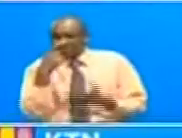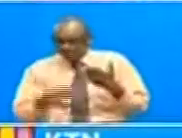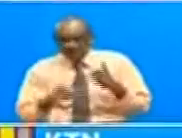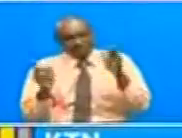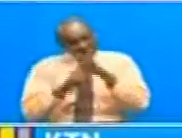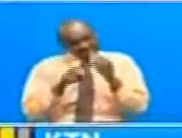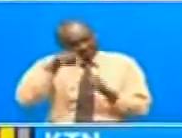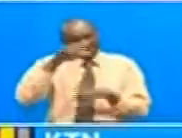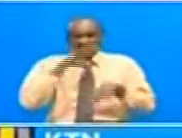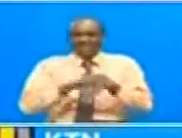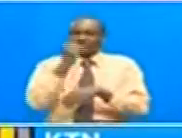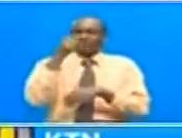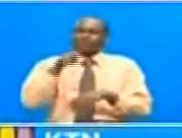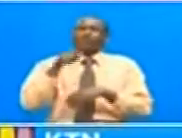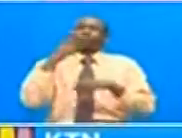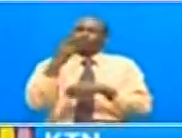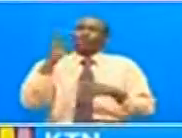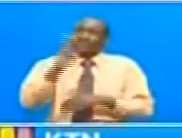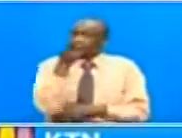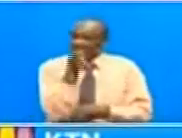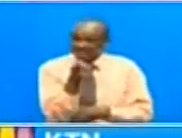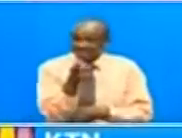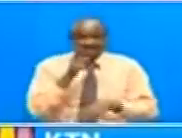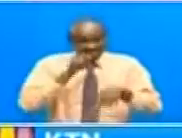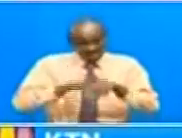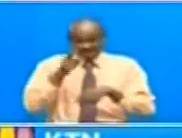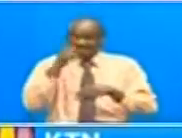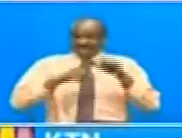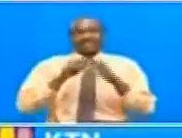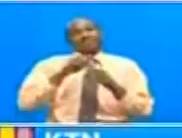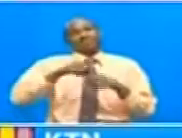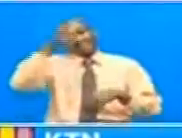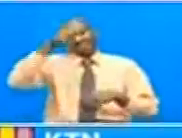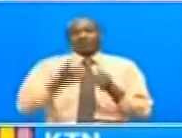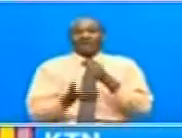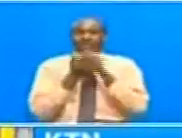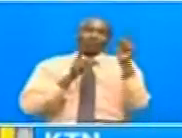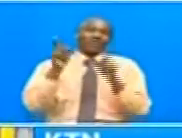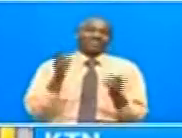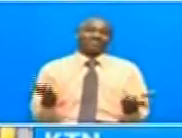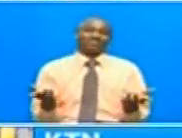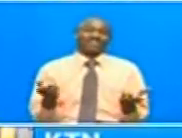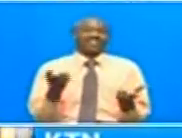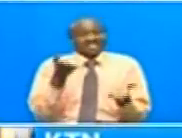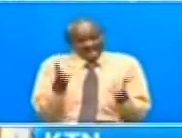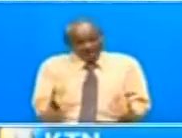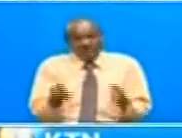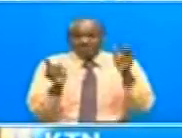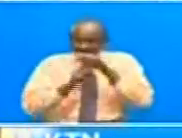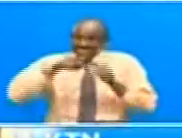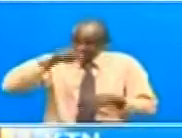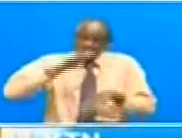the ministry received 5.2 billion shillings during this year's budget to boost tourism. Yet, the